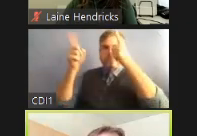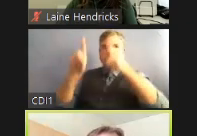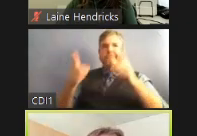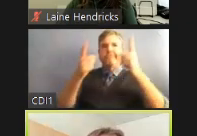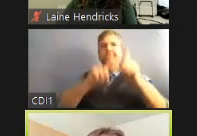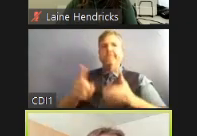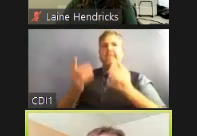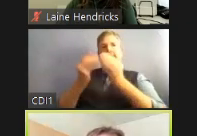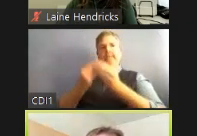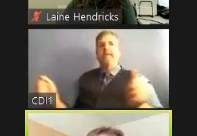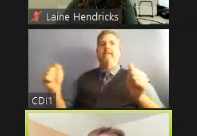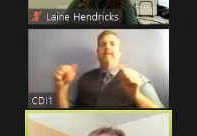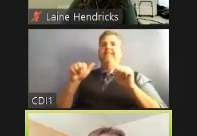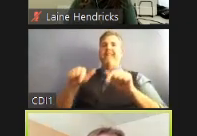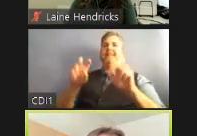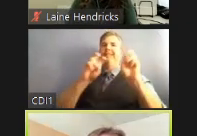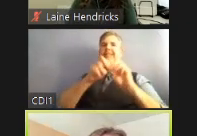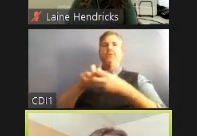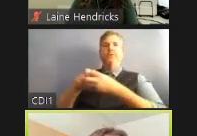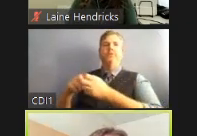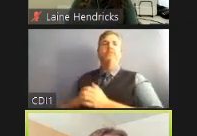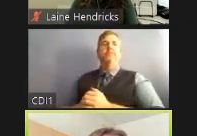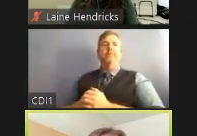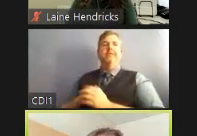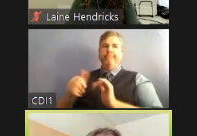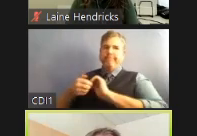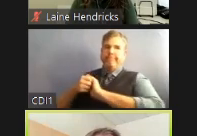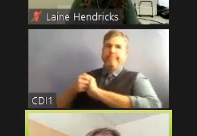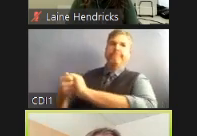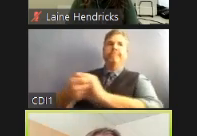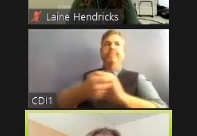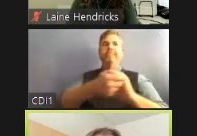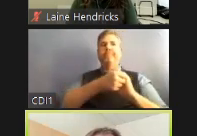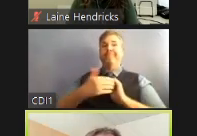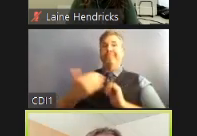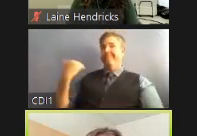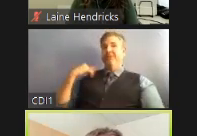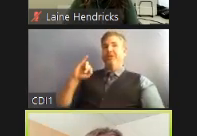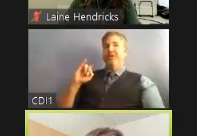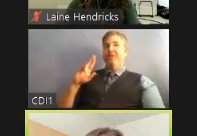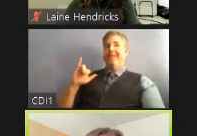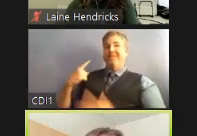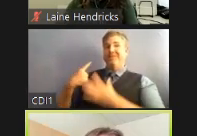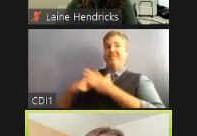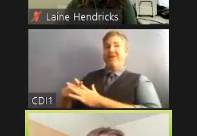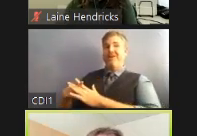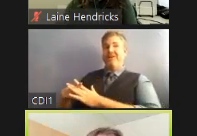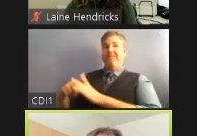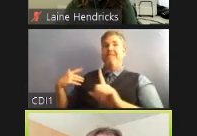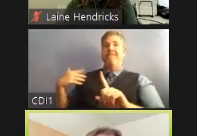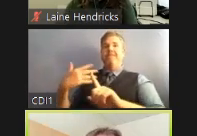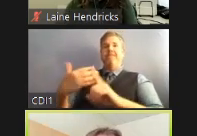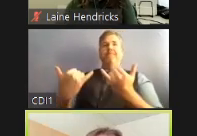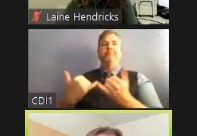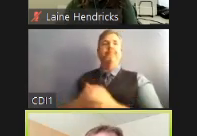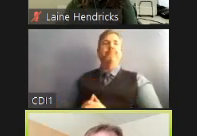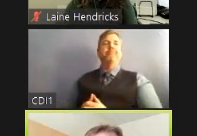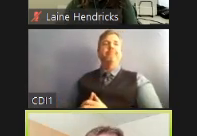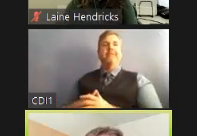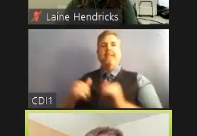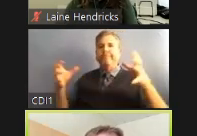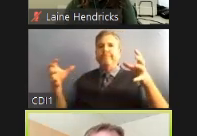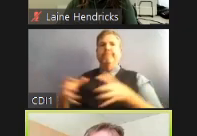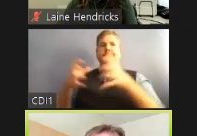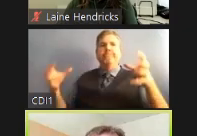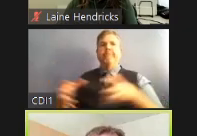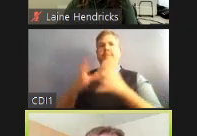in mid-July that has really with weekly meetings to sort of